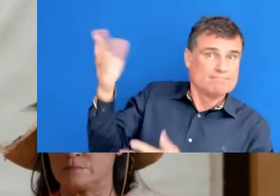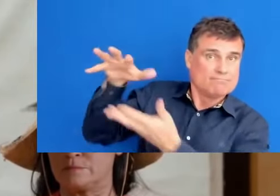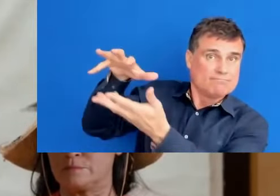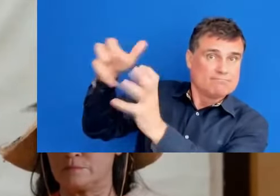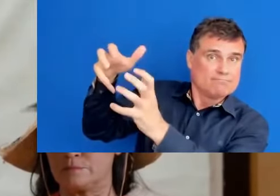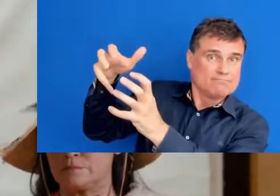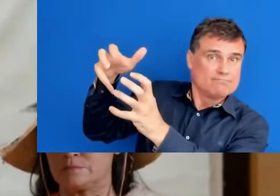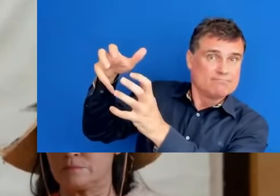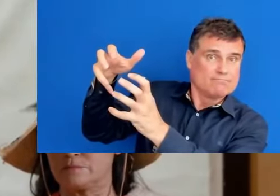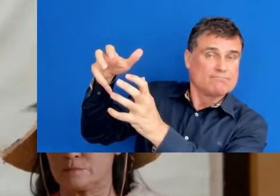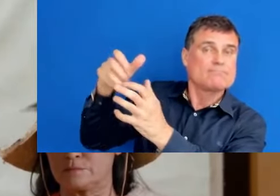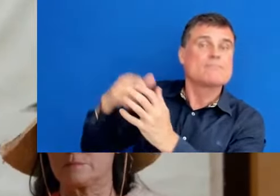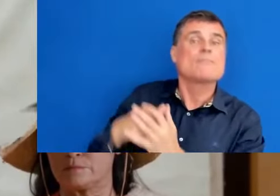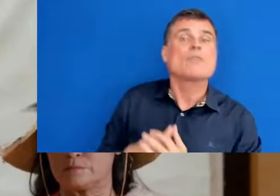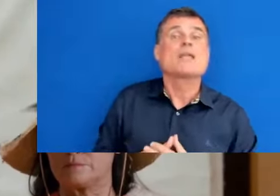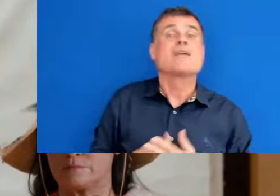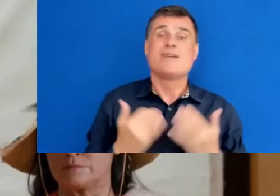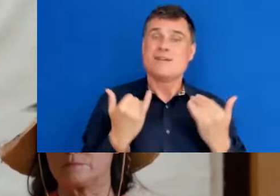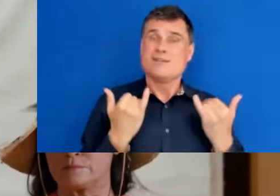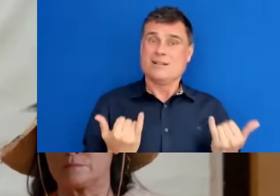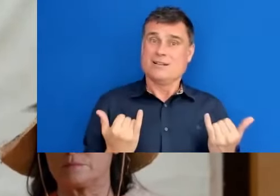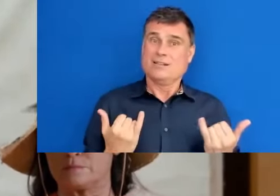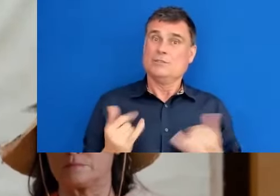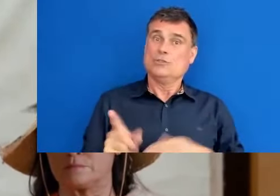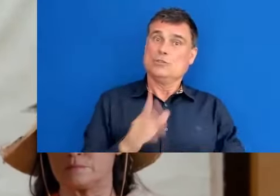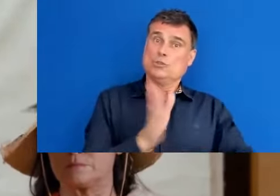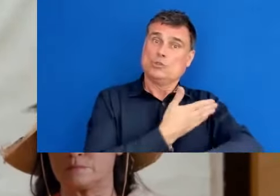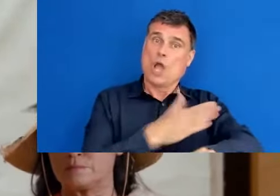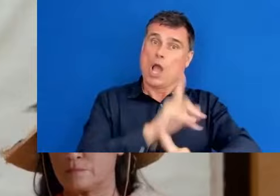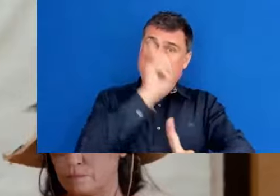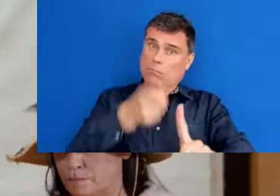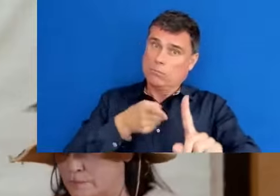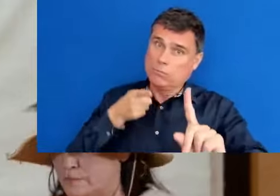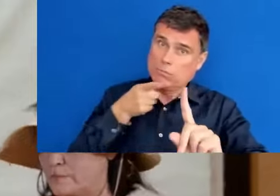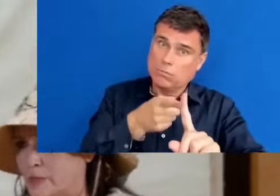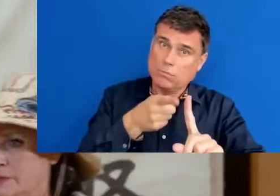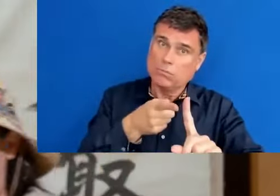to the memory, our loving memory of our friends and family.